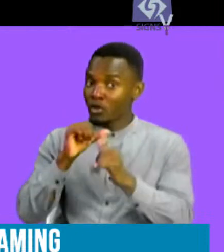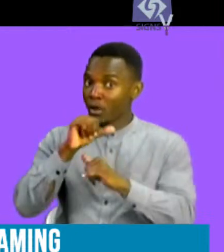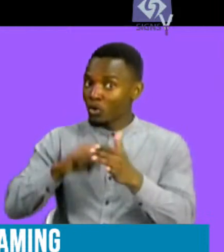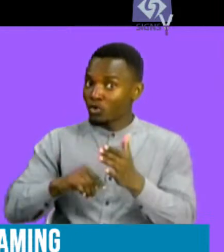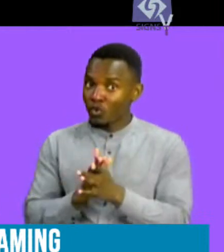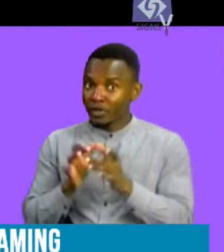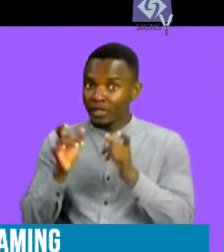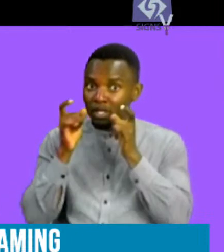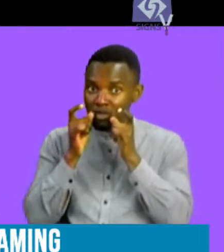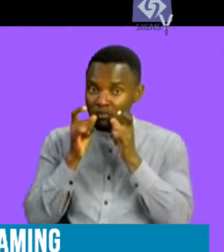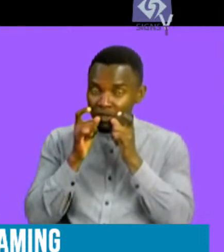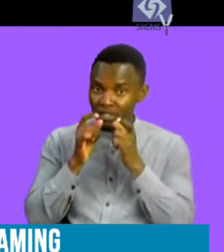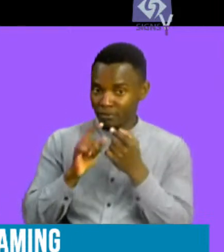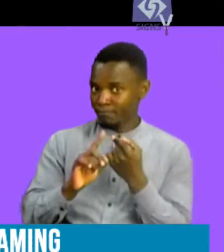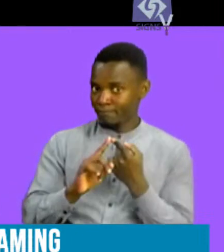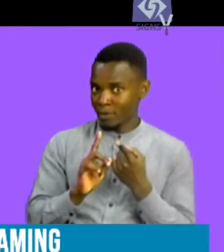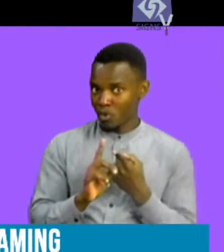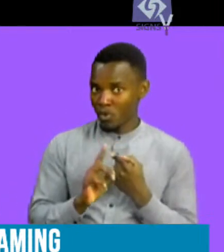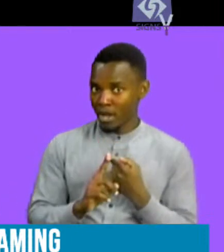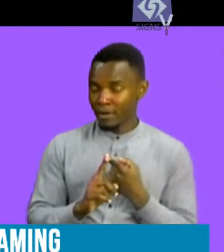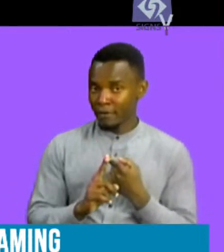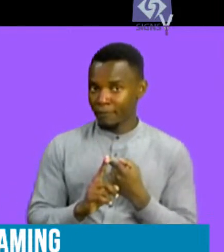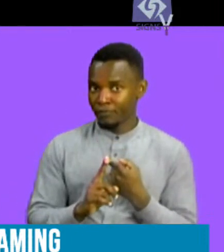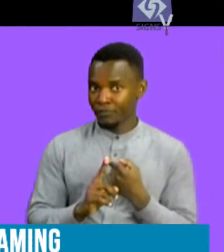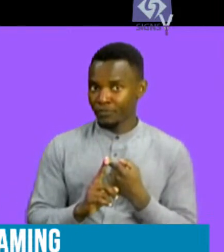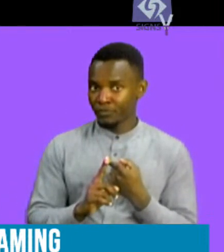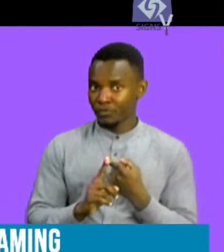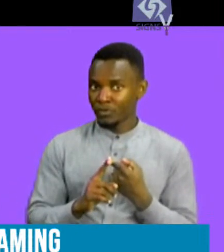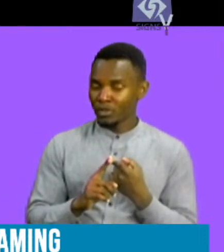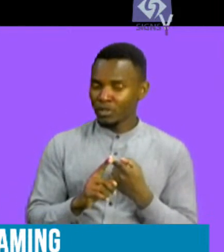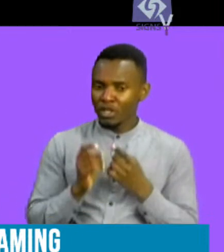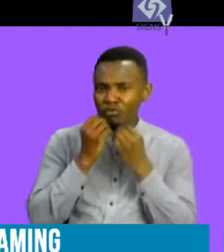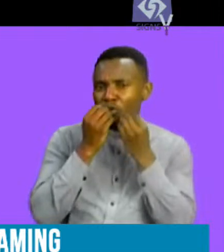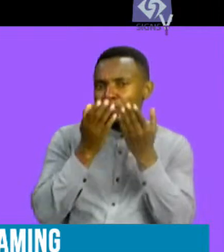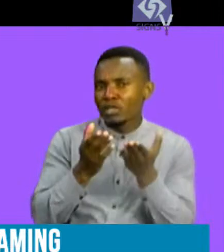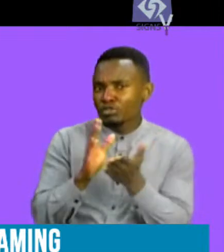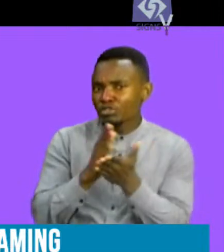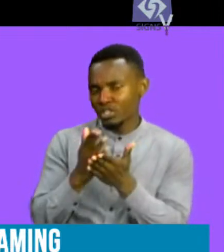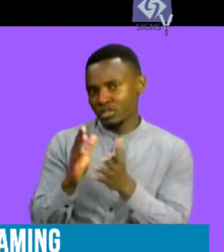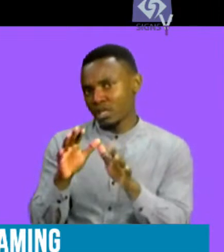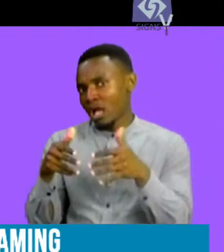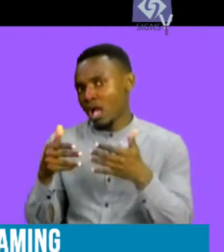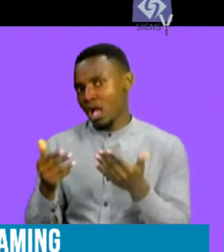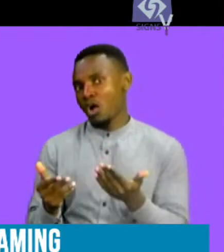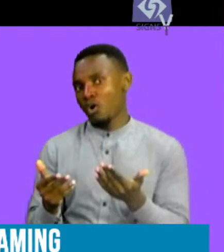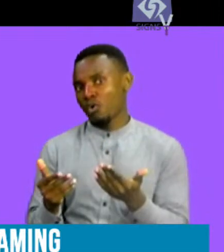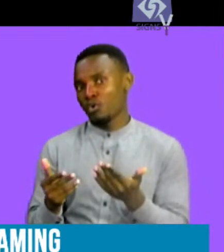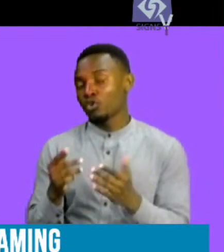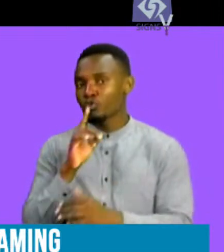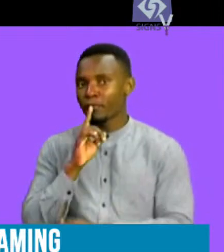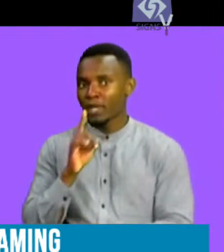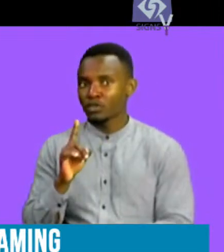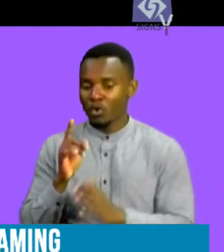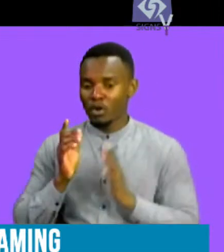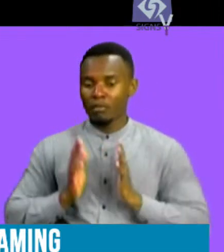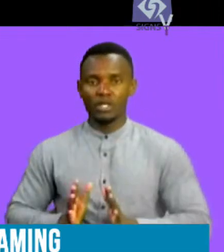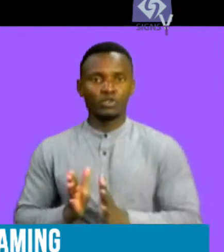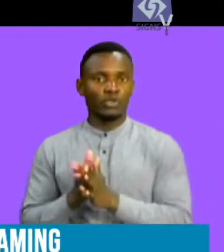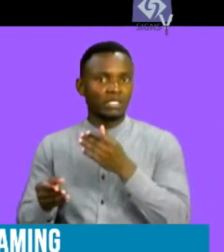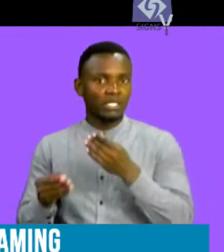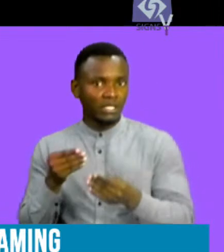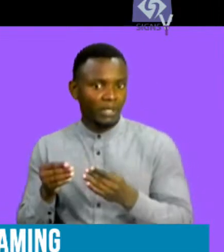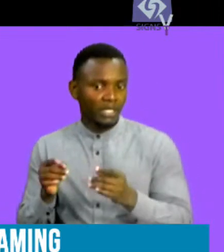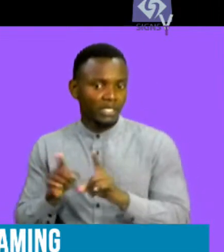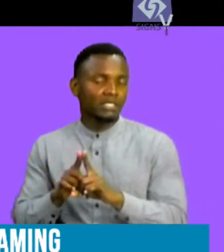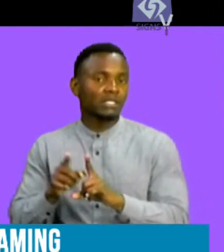one, how is our format? How have we formatted it in order to ensure that the person with disability